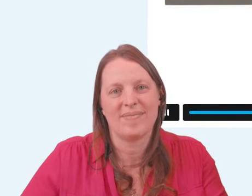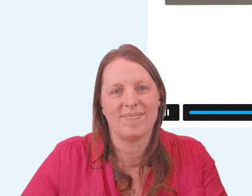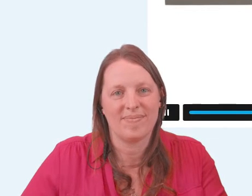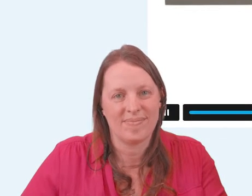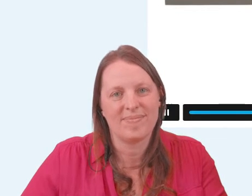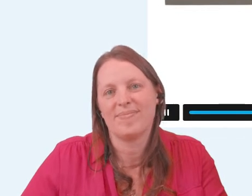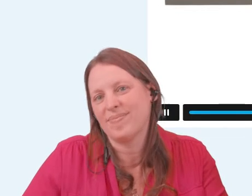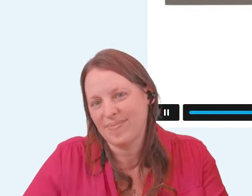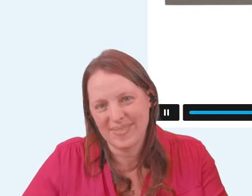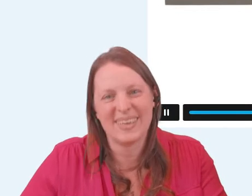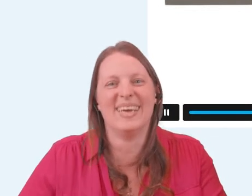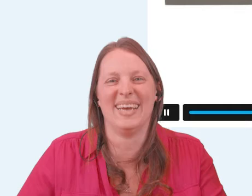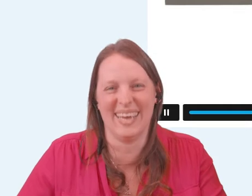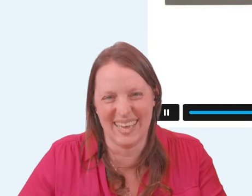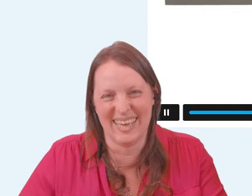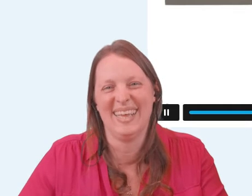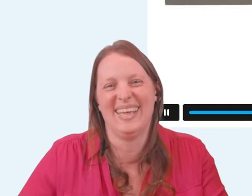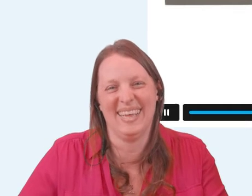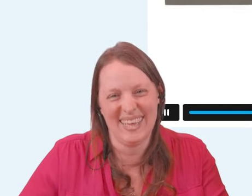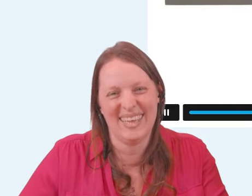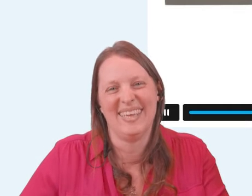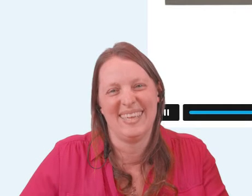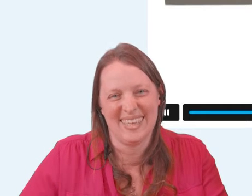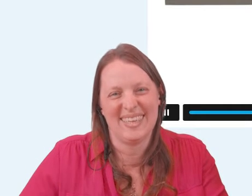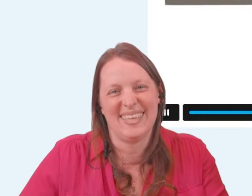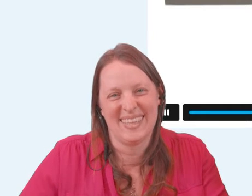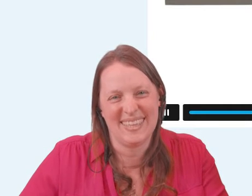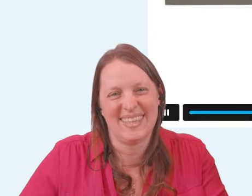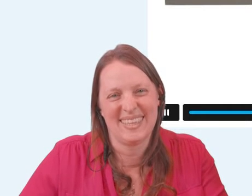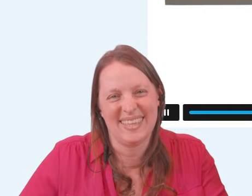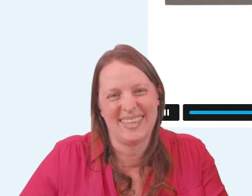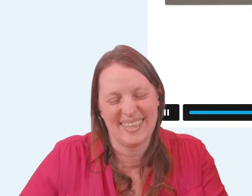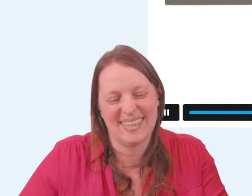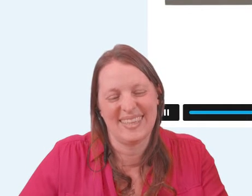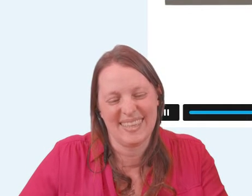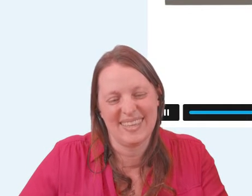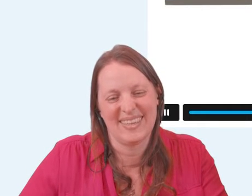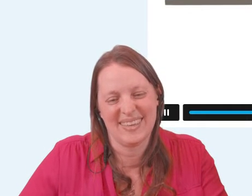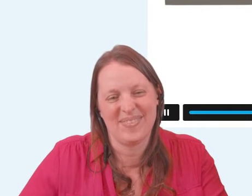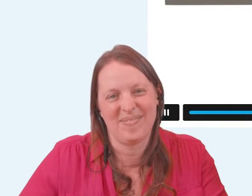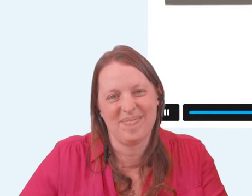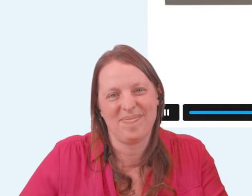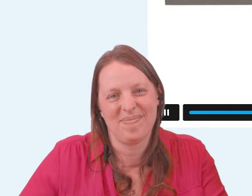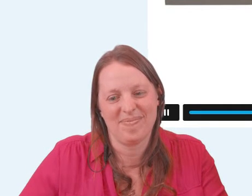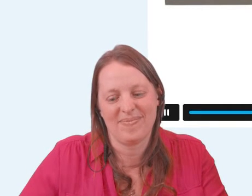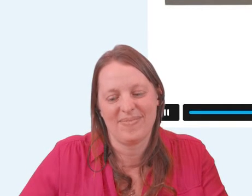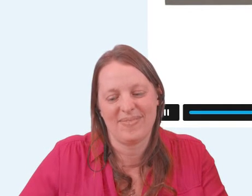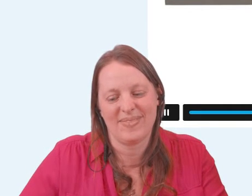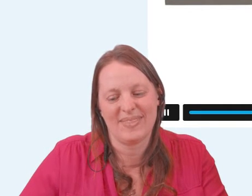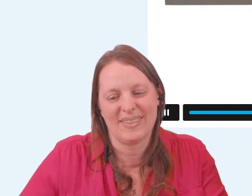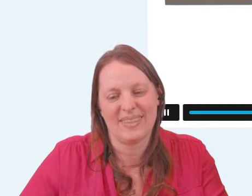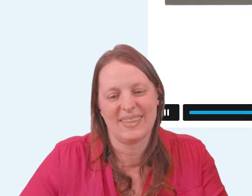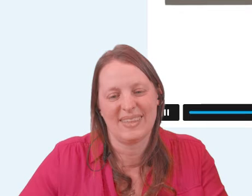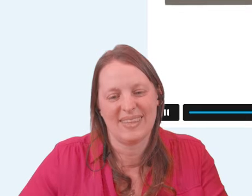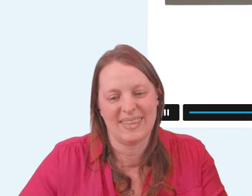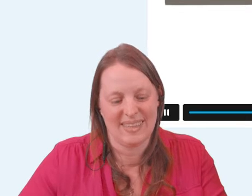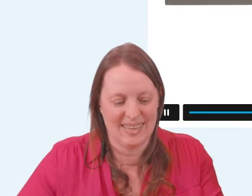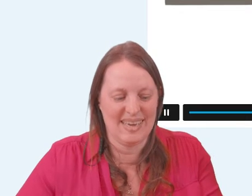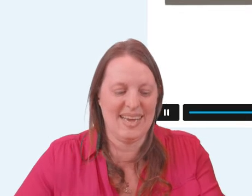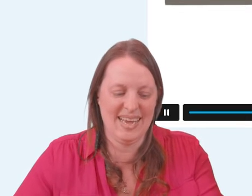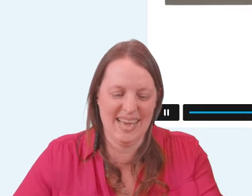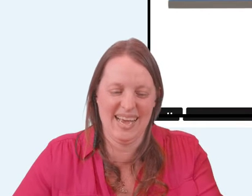the Guffoni maneuver to another side. This sometimes makes me feel